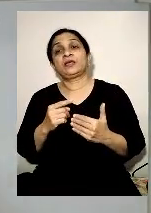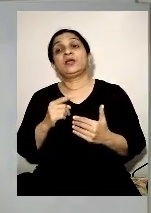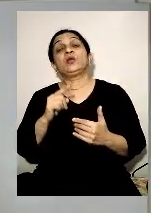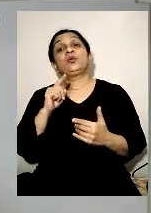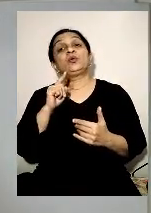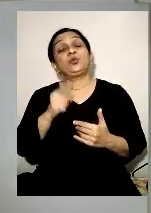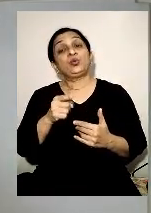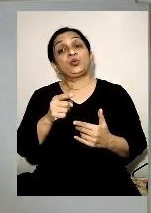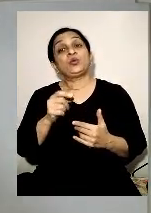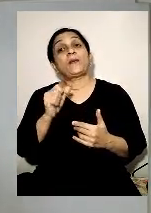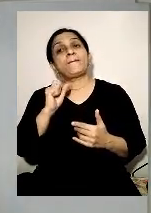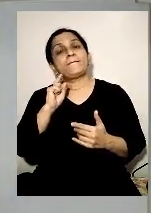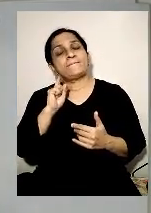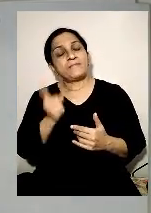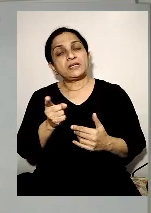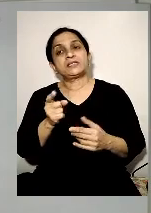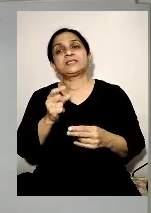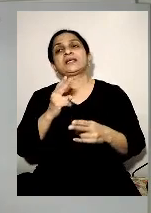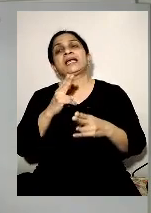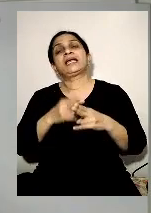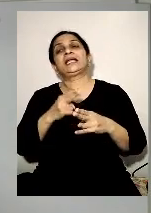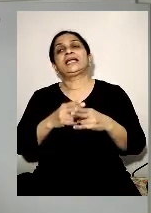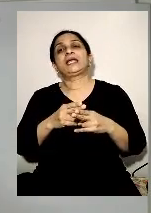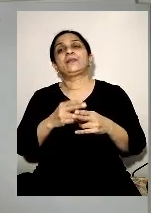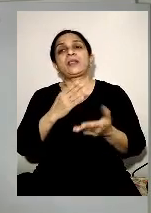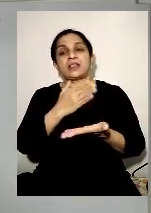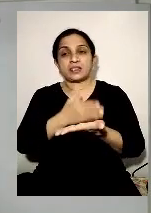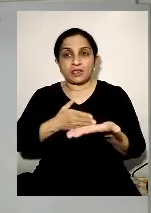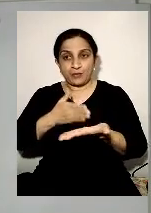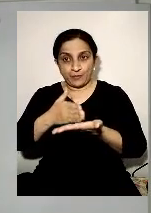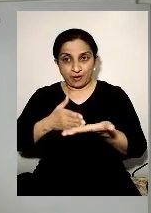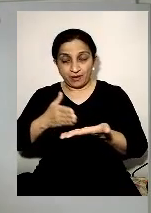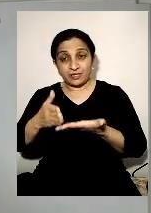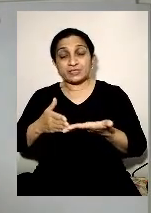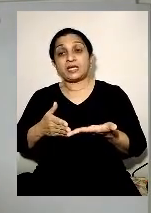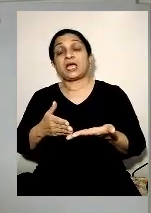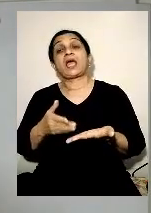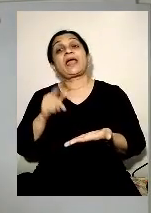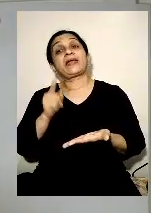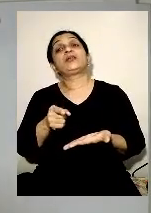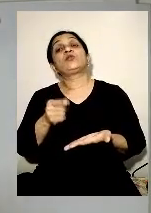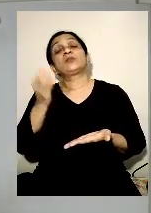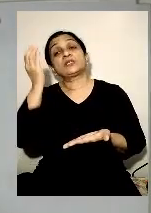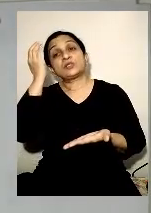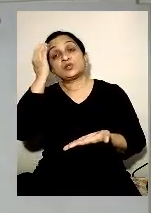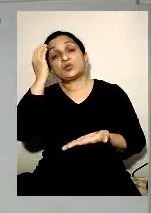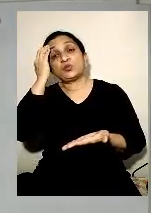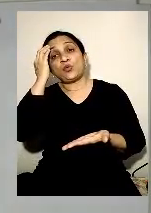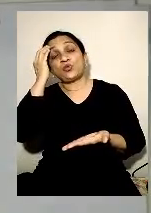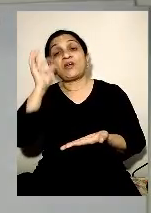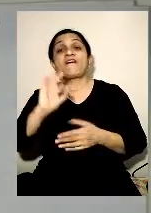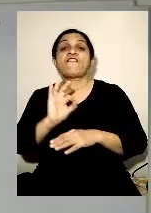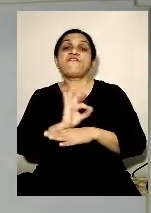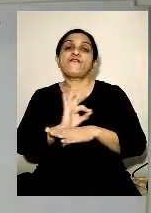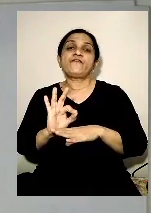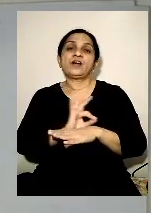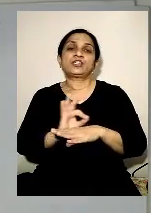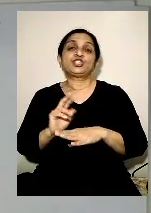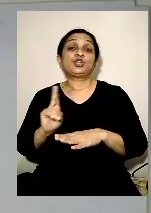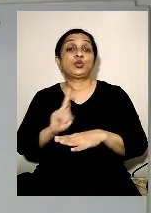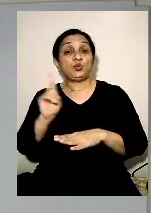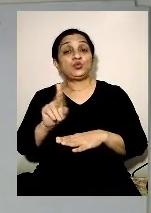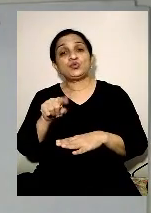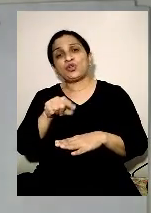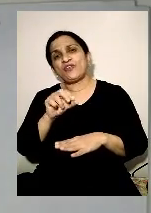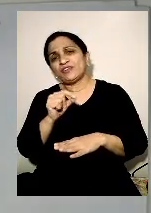label the parts and while labeling you should also know the function of the parts okay let us see